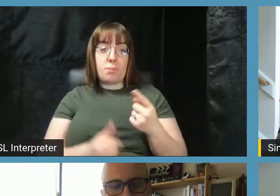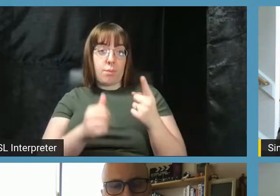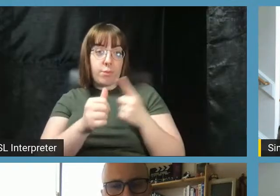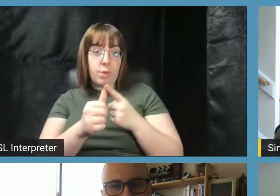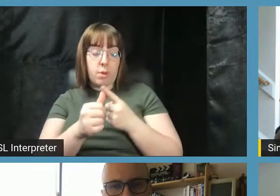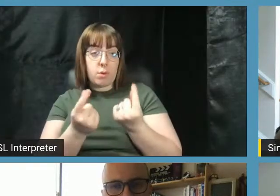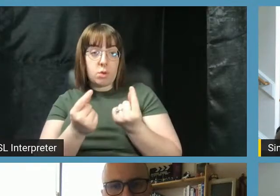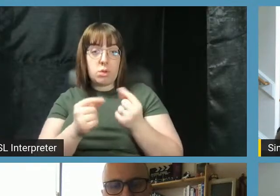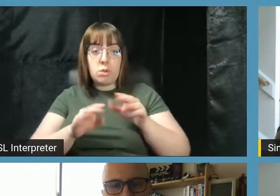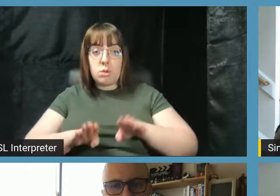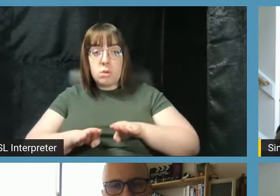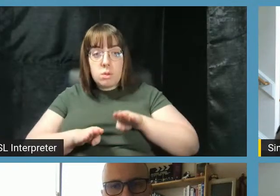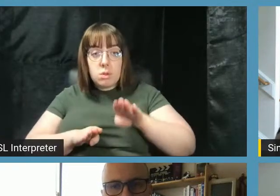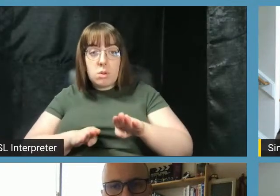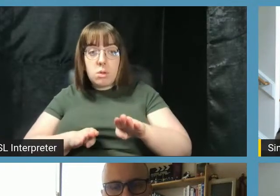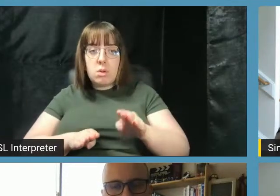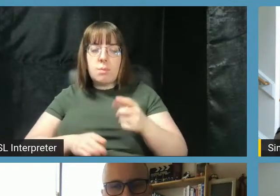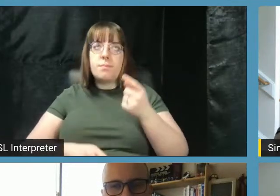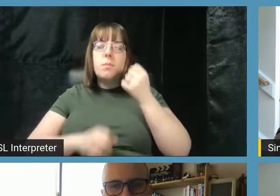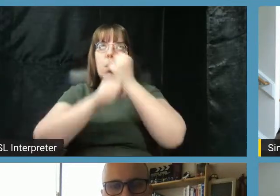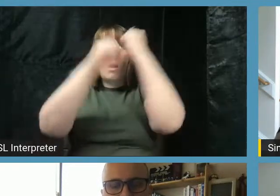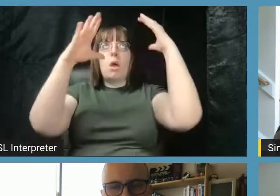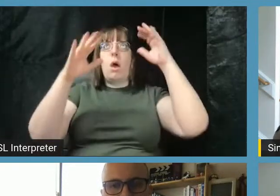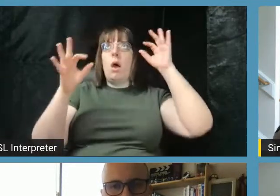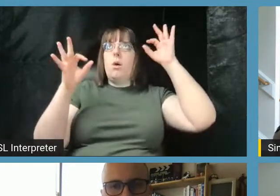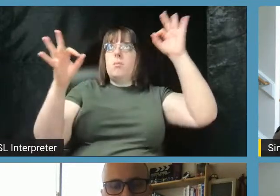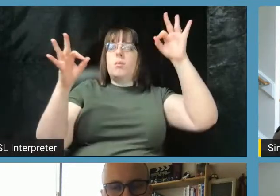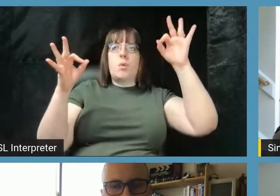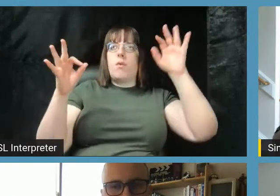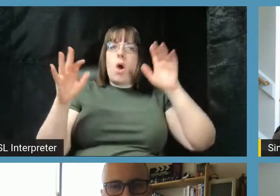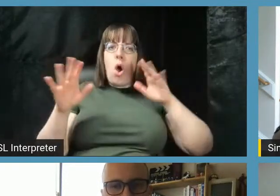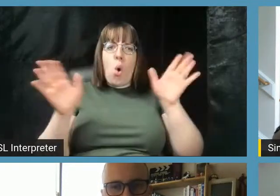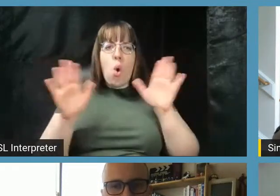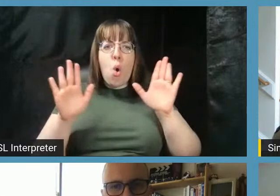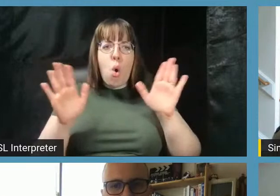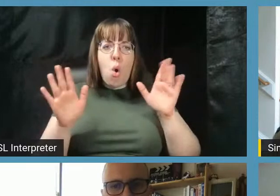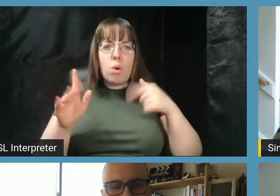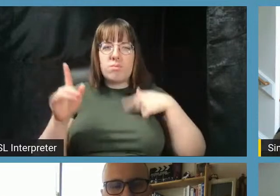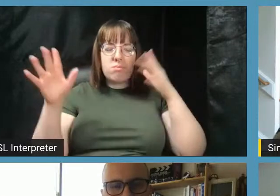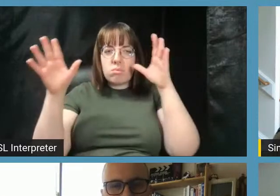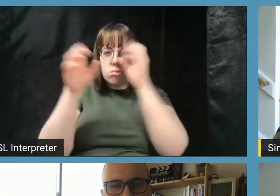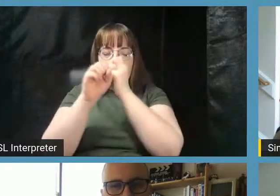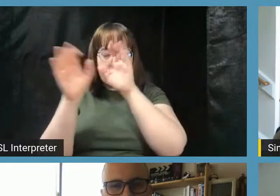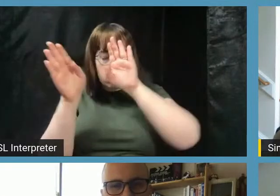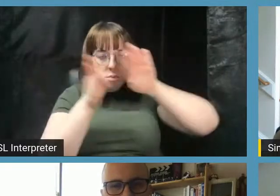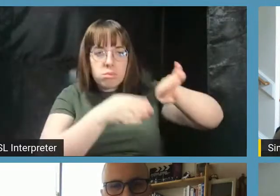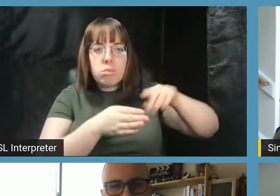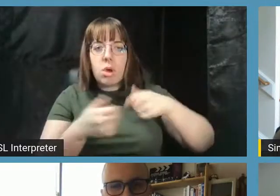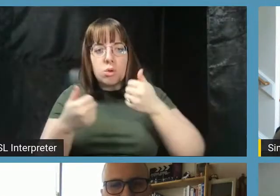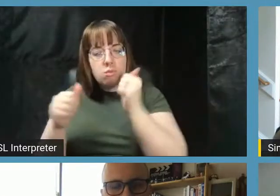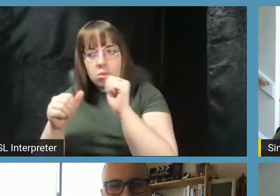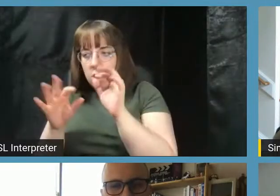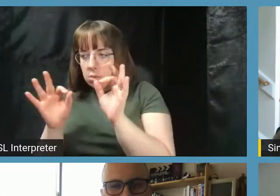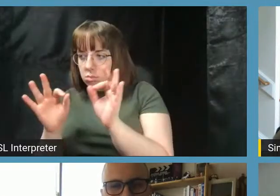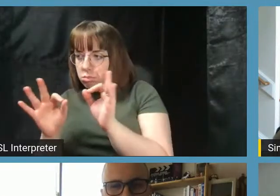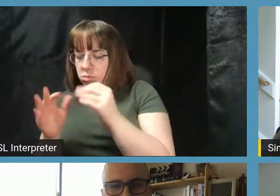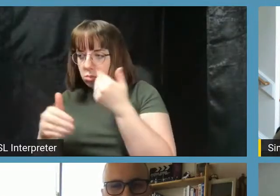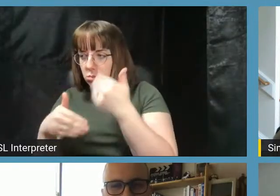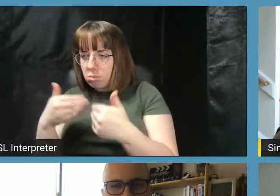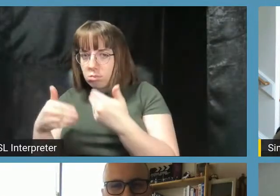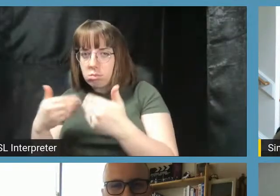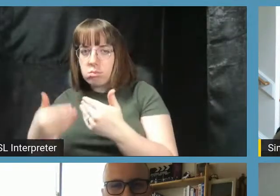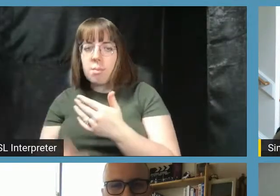and don't let the perfect be the enemy of the good. Thank you, Sina. Thank you, Corey. That